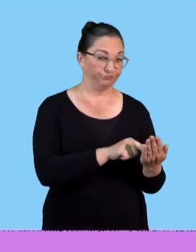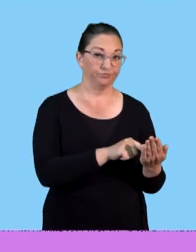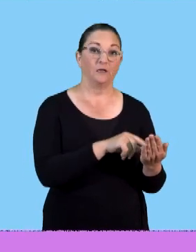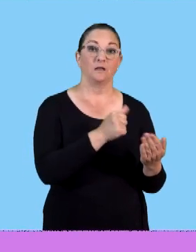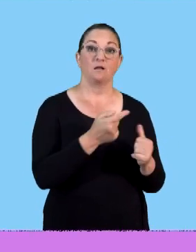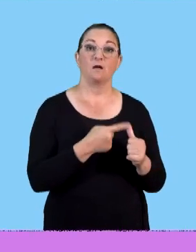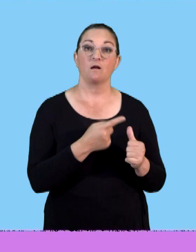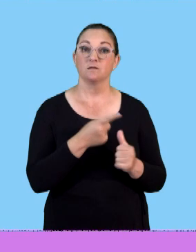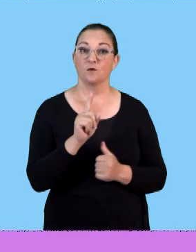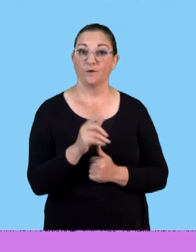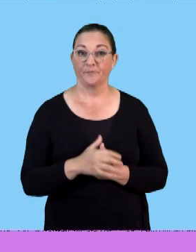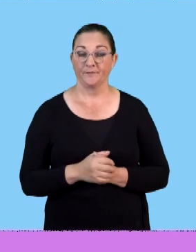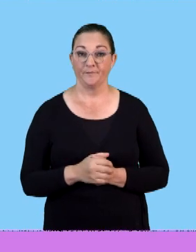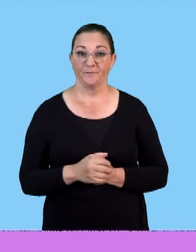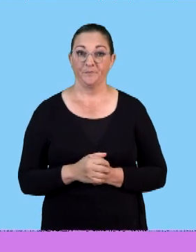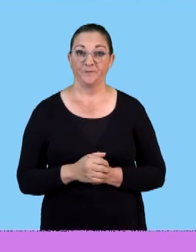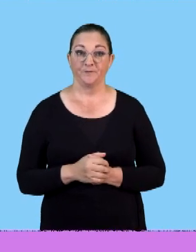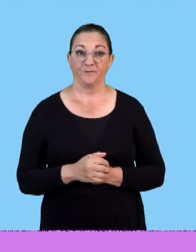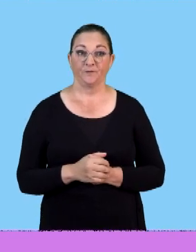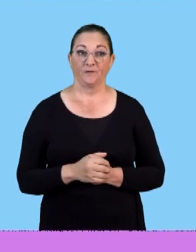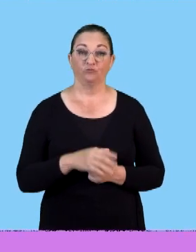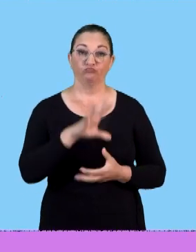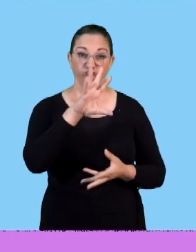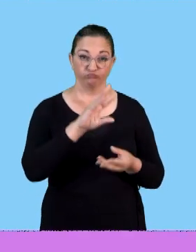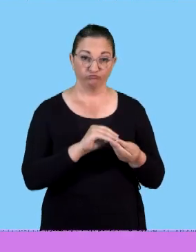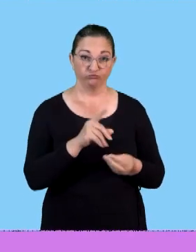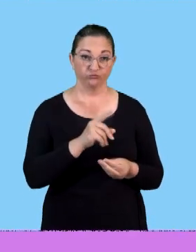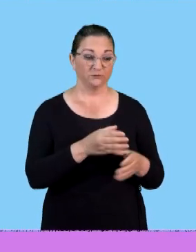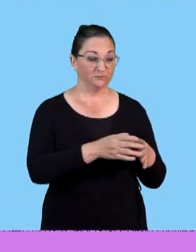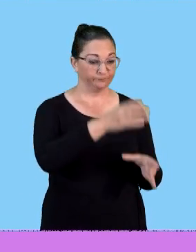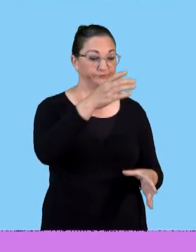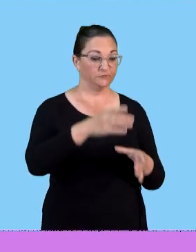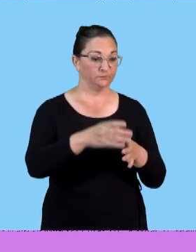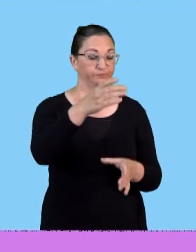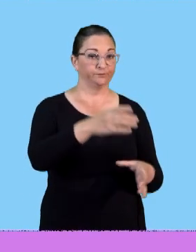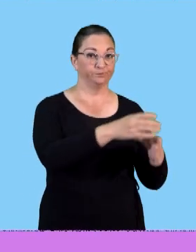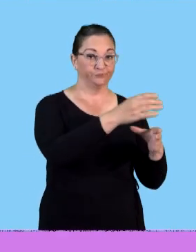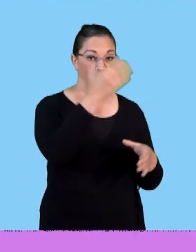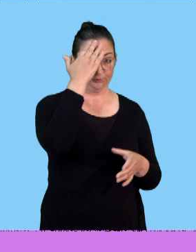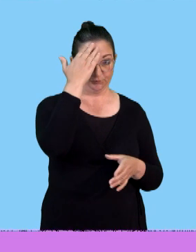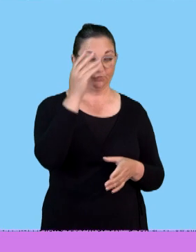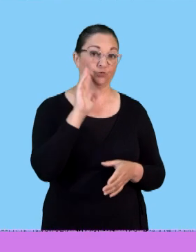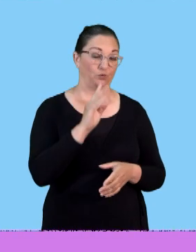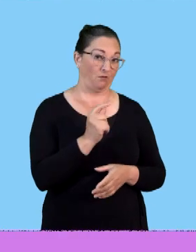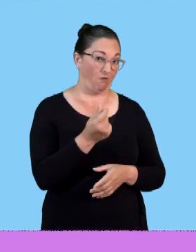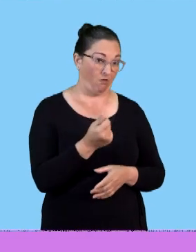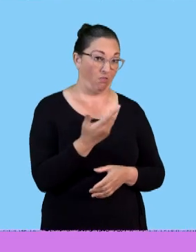0,0997. Okay, so that will give us a total cost. So each of these diesel cylindrical tankers will cost